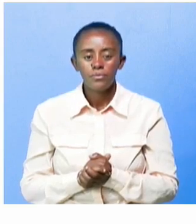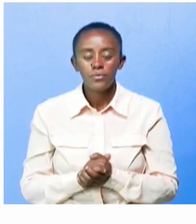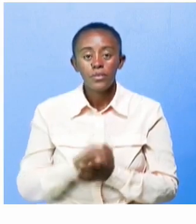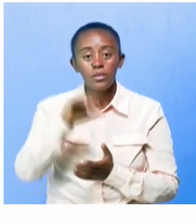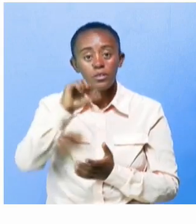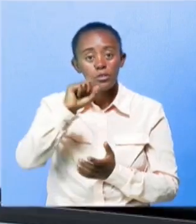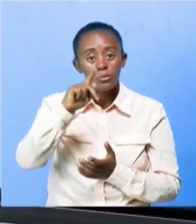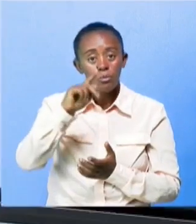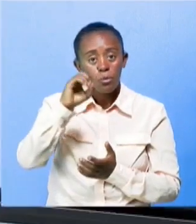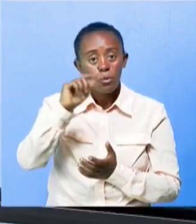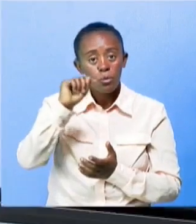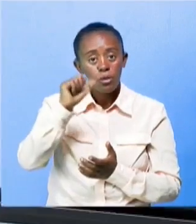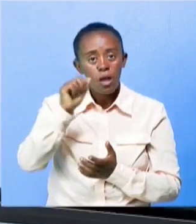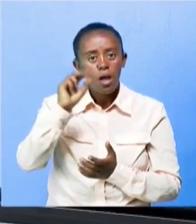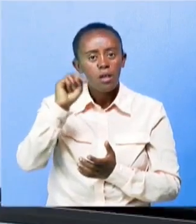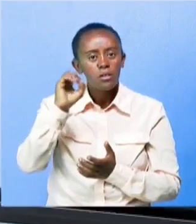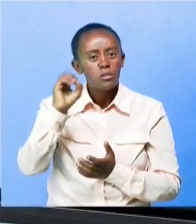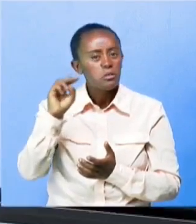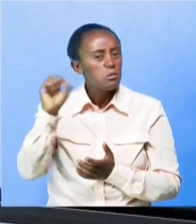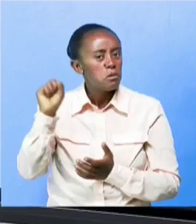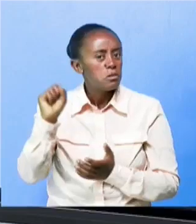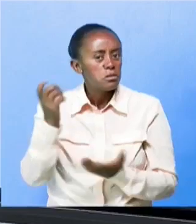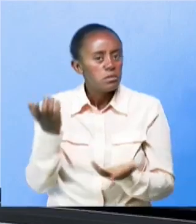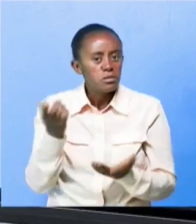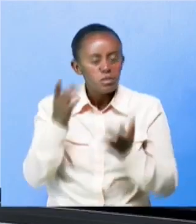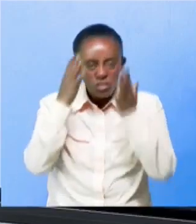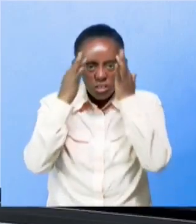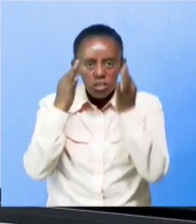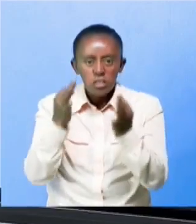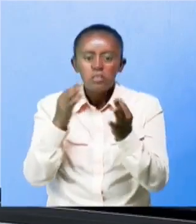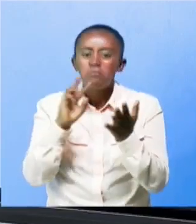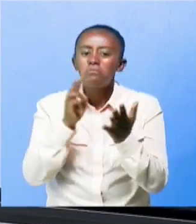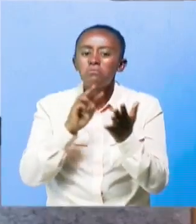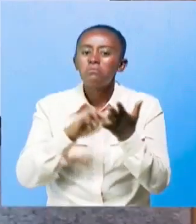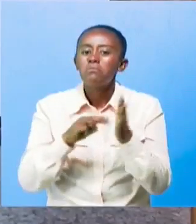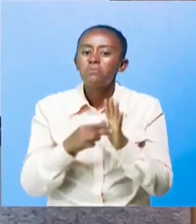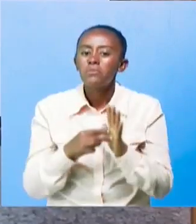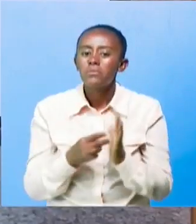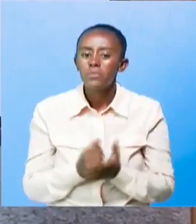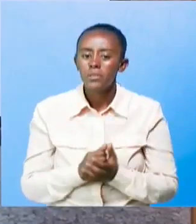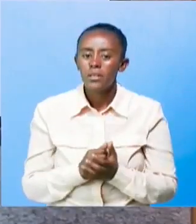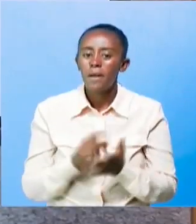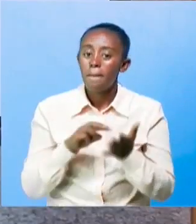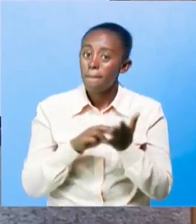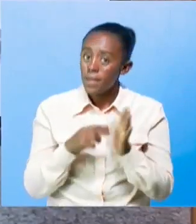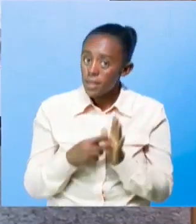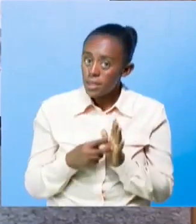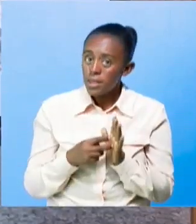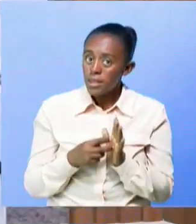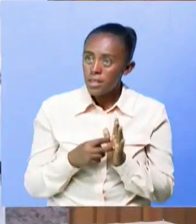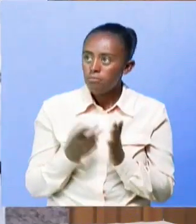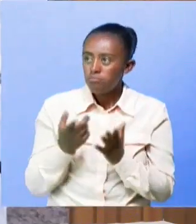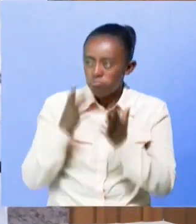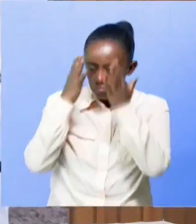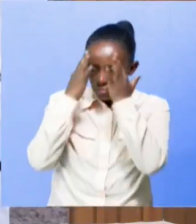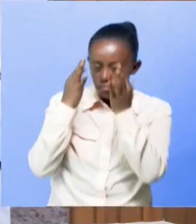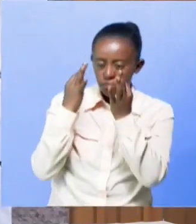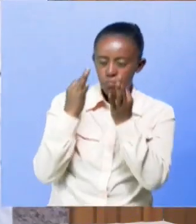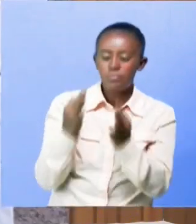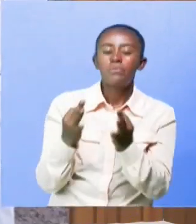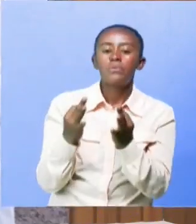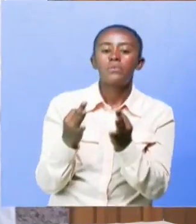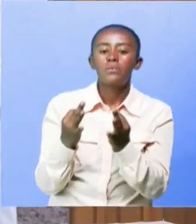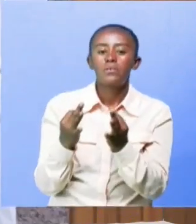Spontaneous decisions. What does that mean? Spontaneous decisions means deciding something